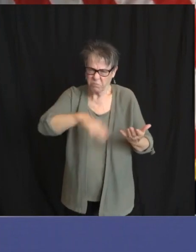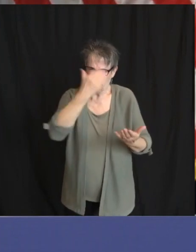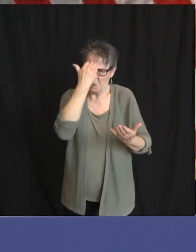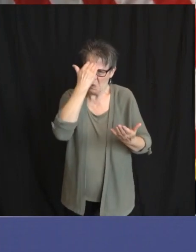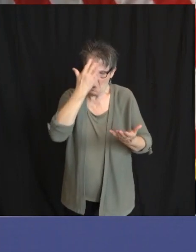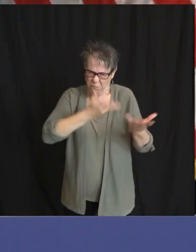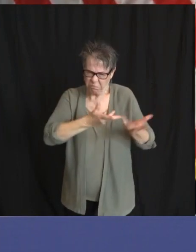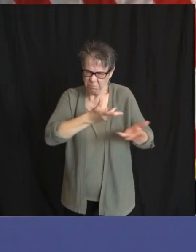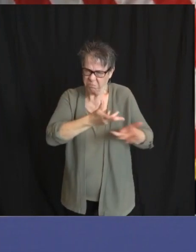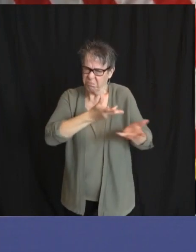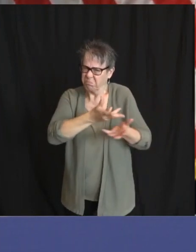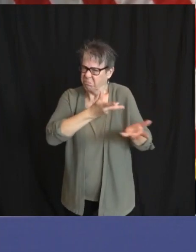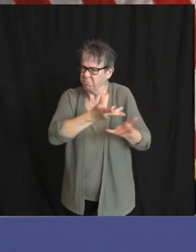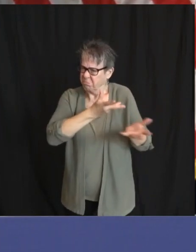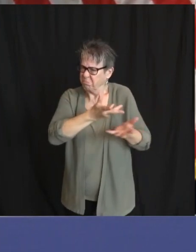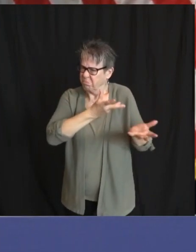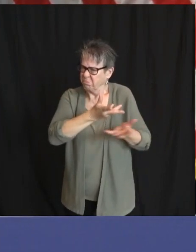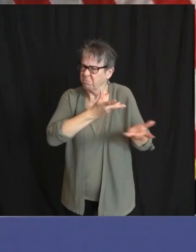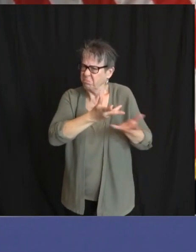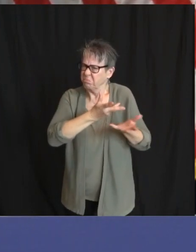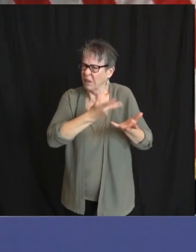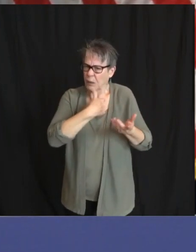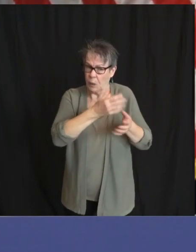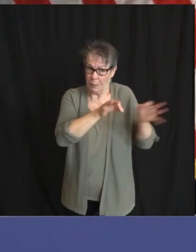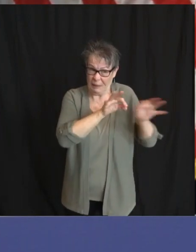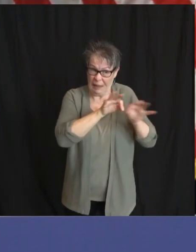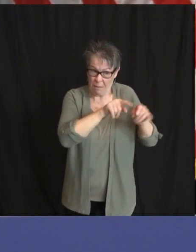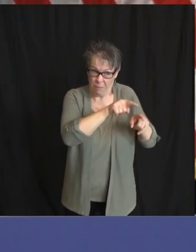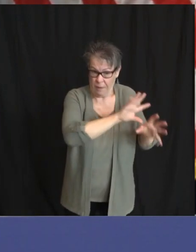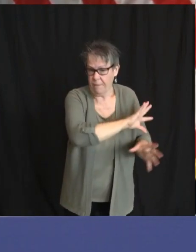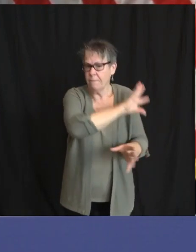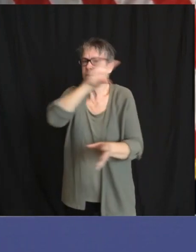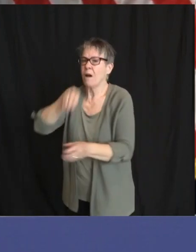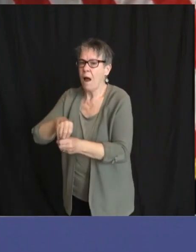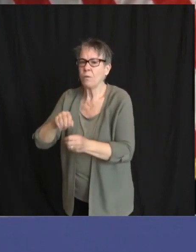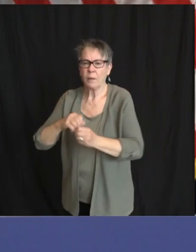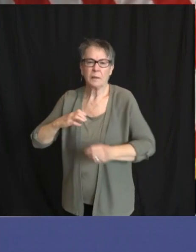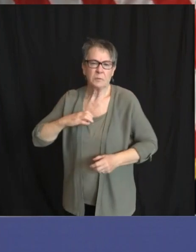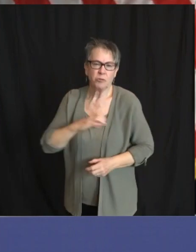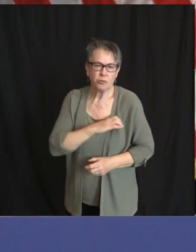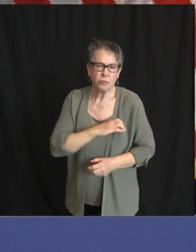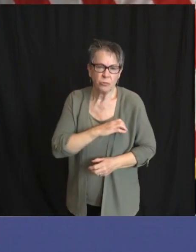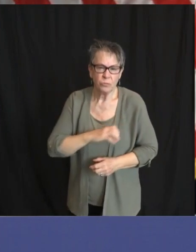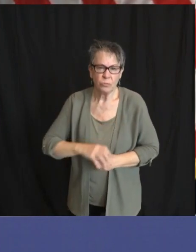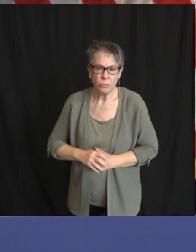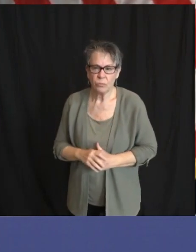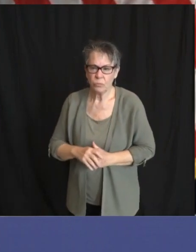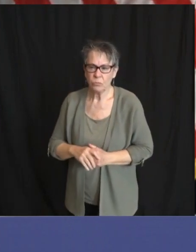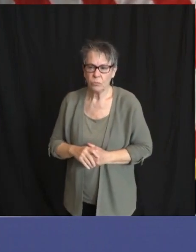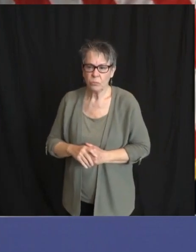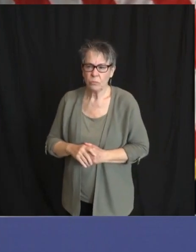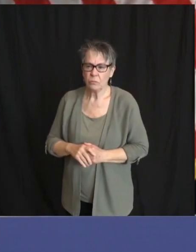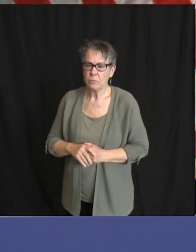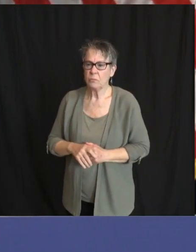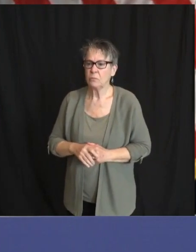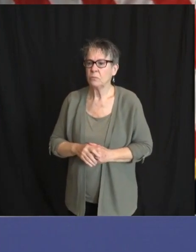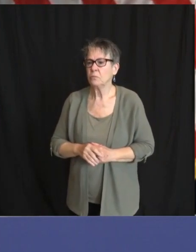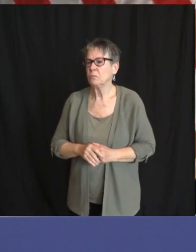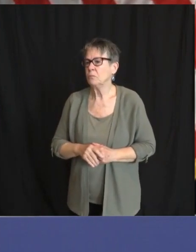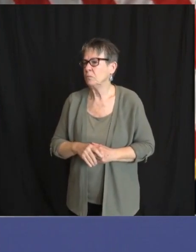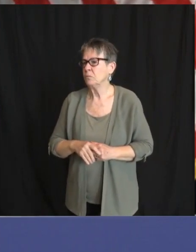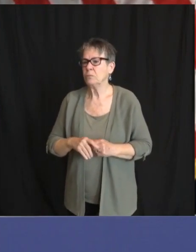they're there. We've been relying on them. They've done extraordinary. The healthcare systems have done almost universally an extraordinary job,